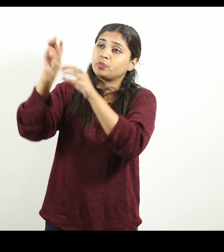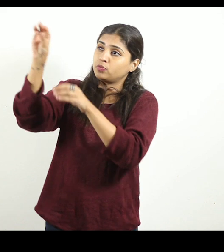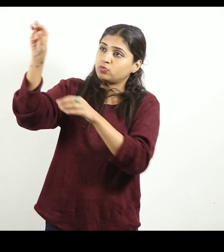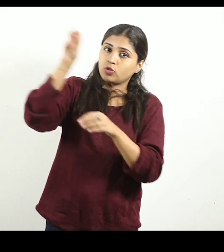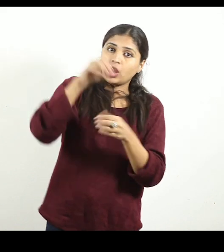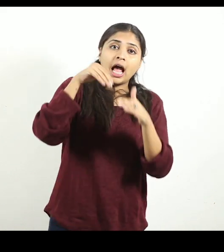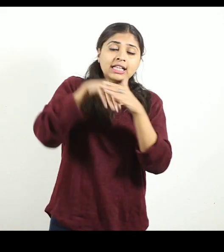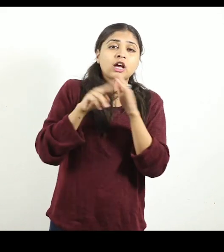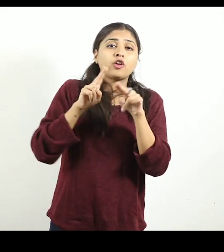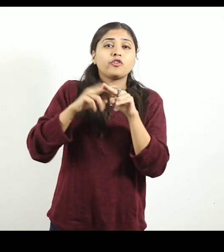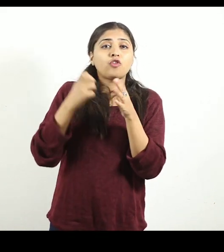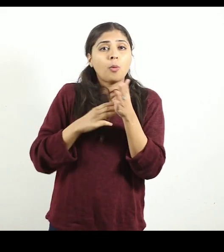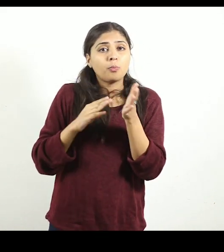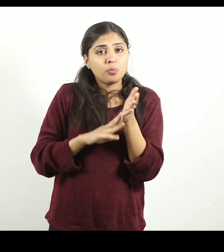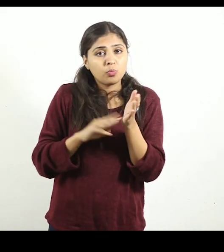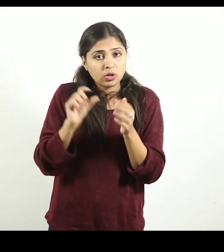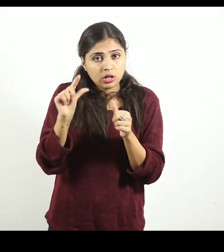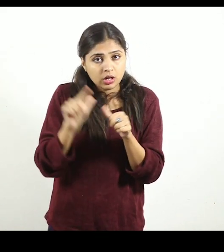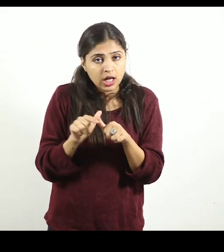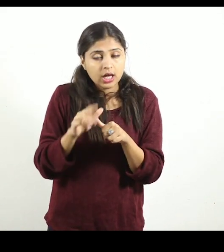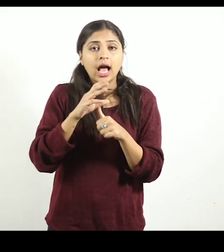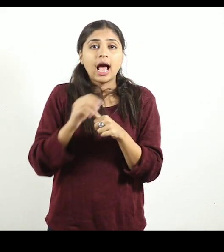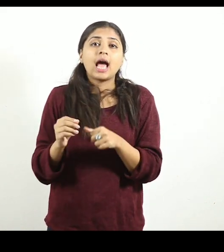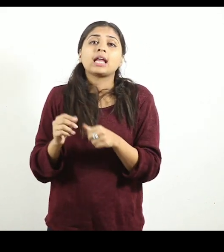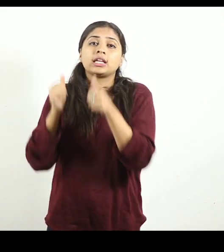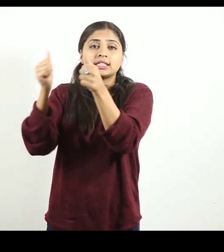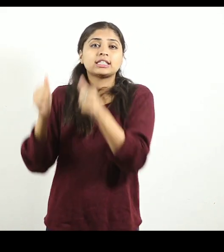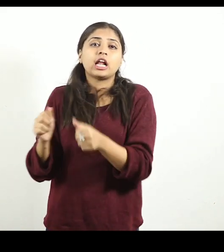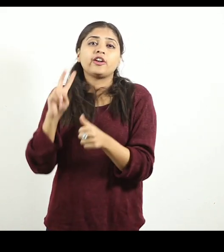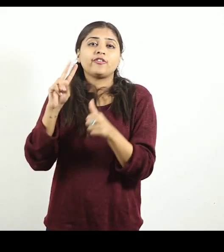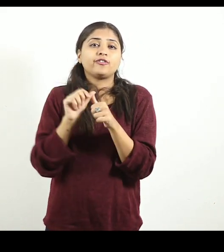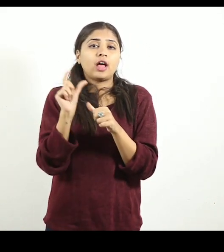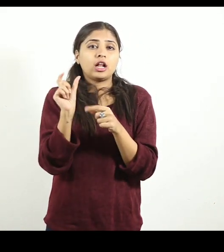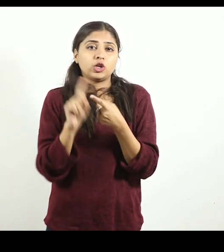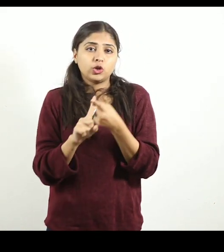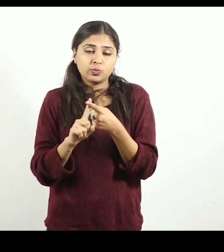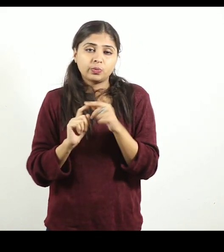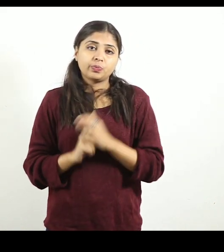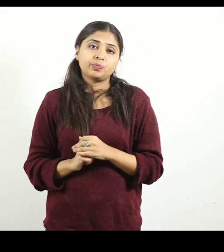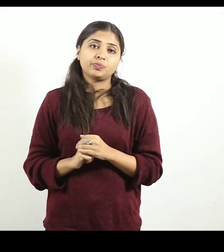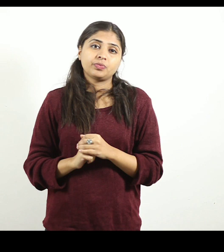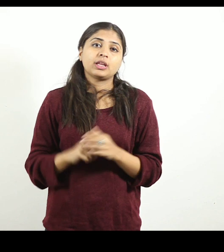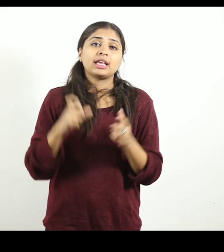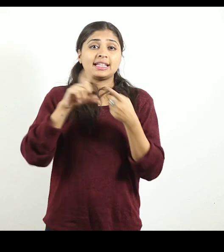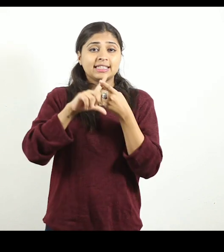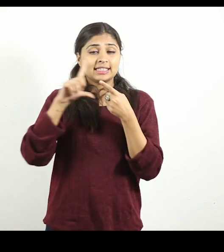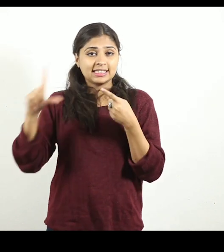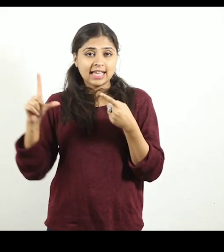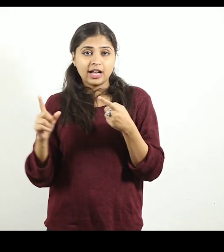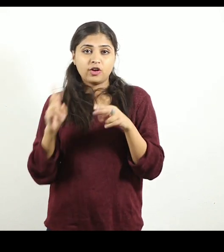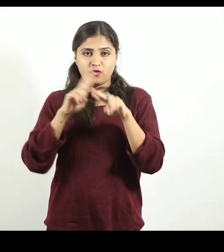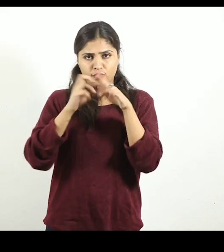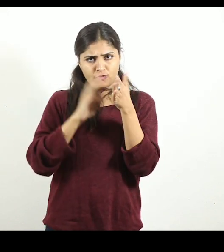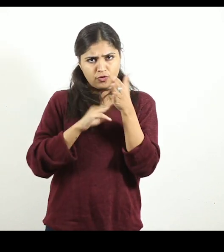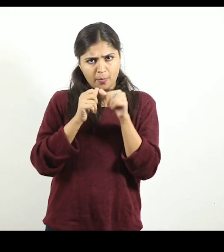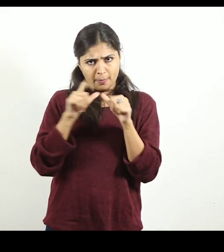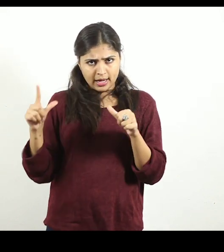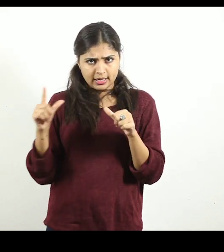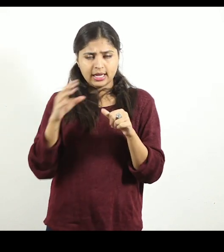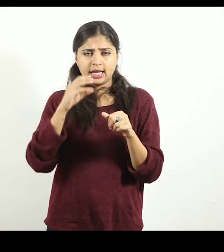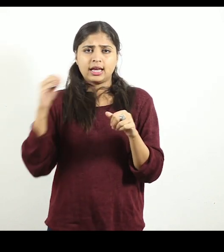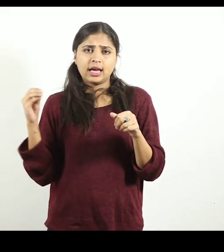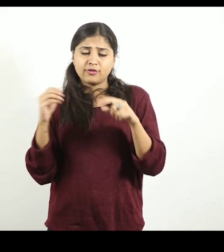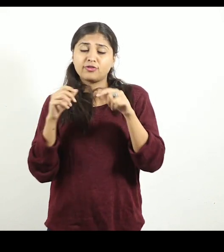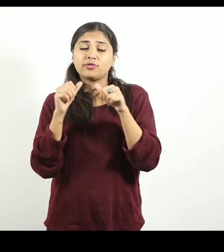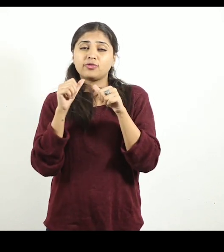including formulas and their resulting values, cell formats, and comments. Number 1. Select the cells that you want to